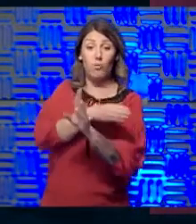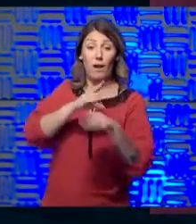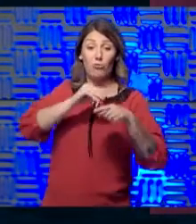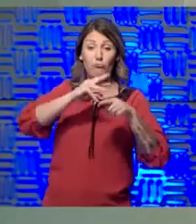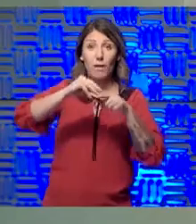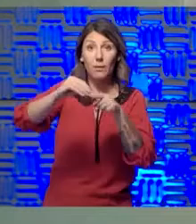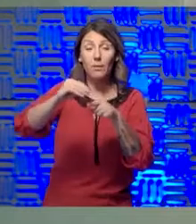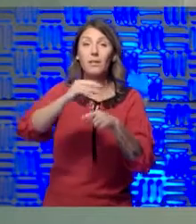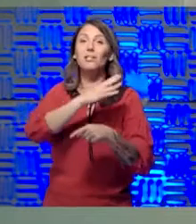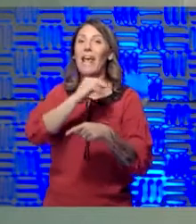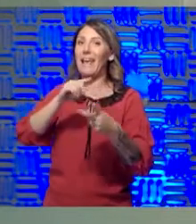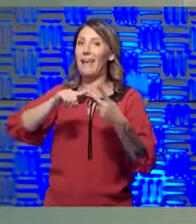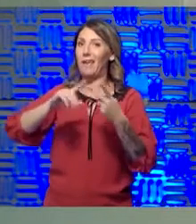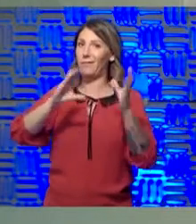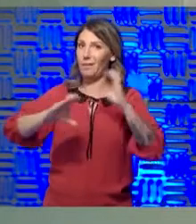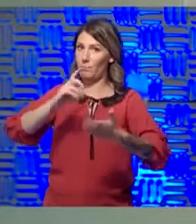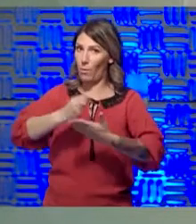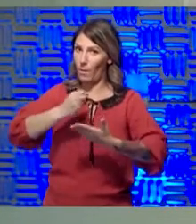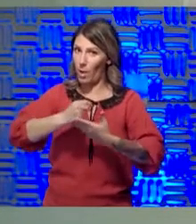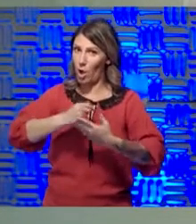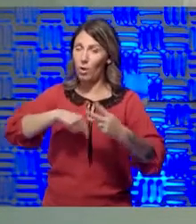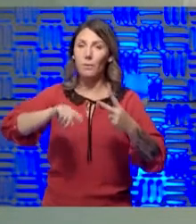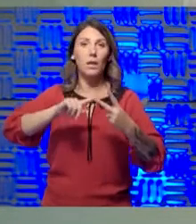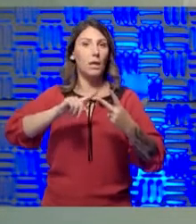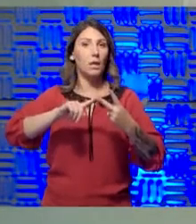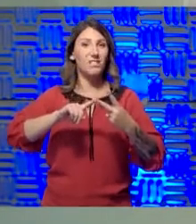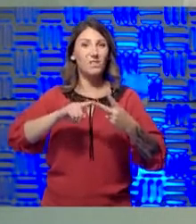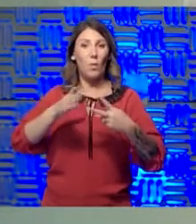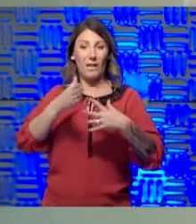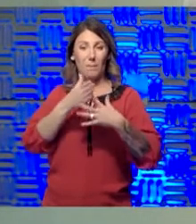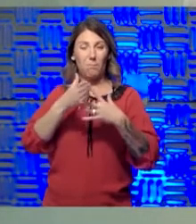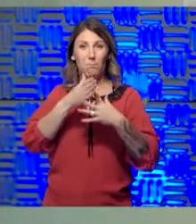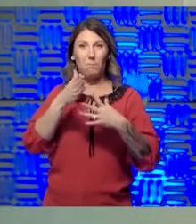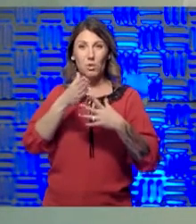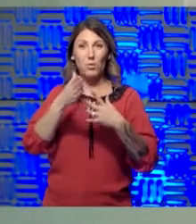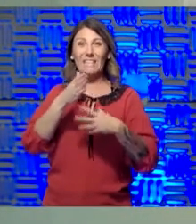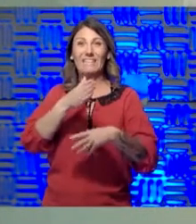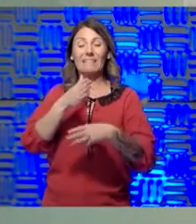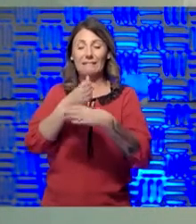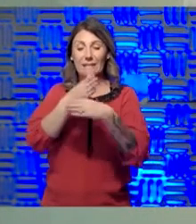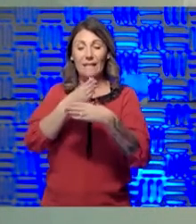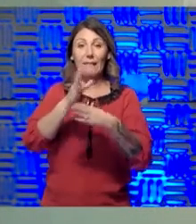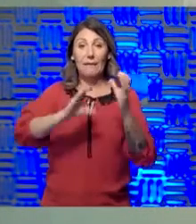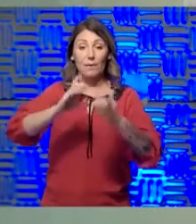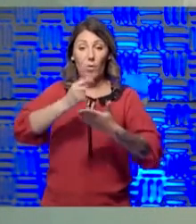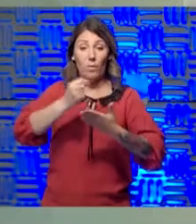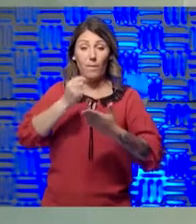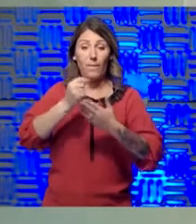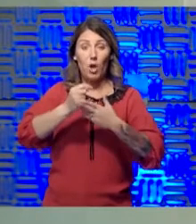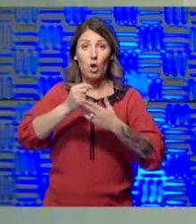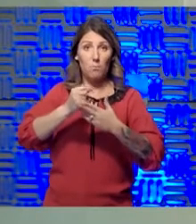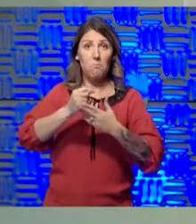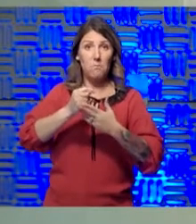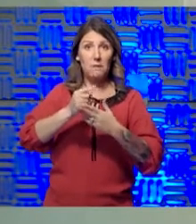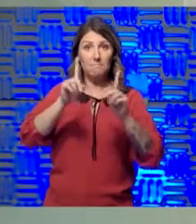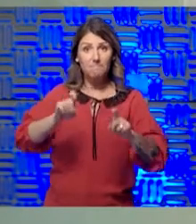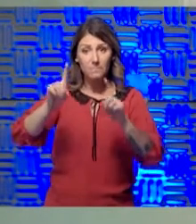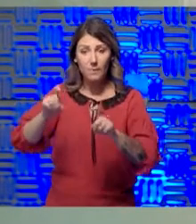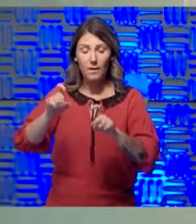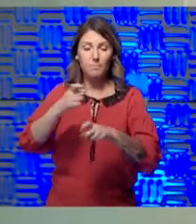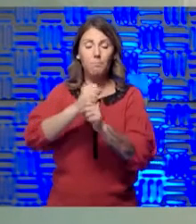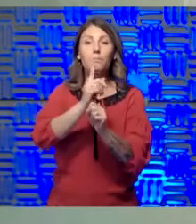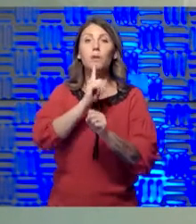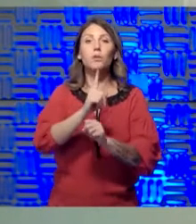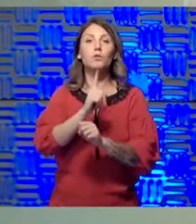of chemotherapy and in between chemotherapy cycles. So at every major stage, we are testing patients to make sure that the